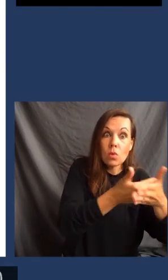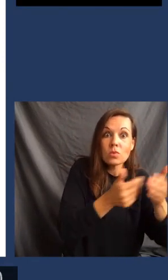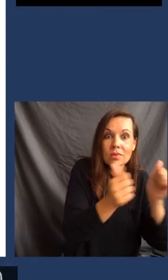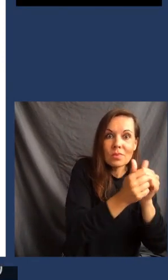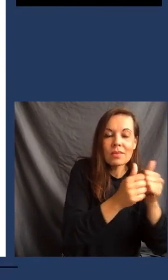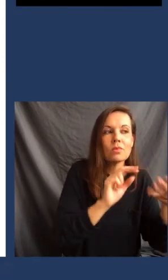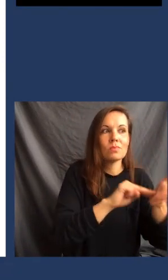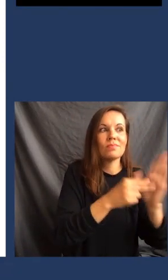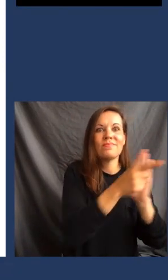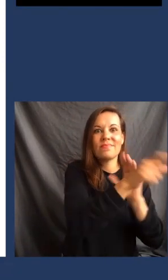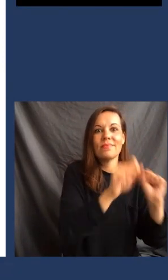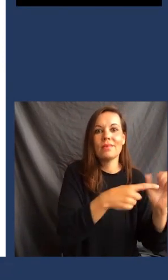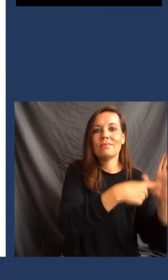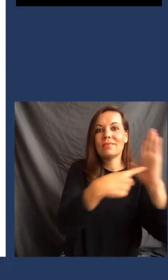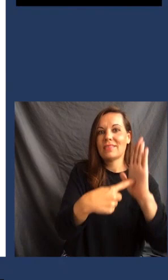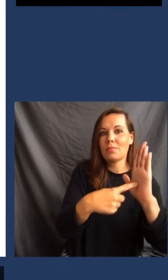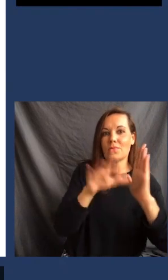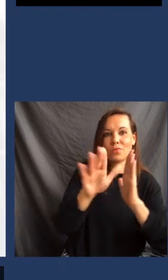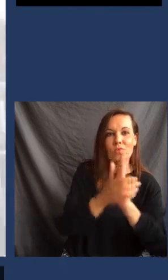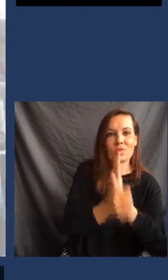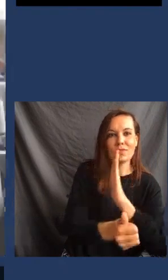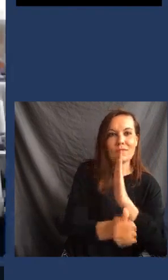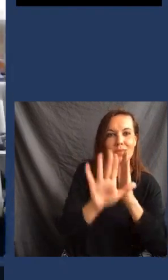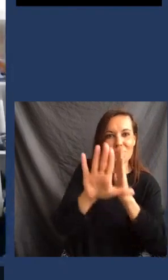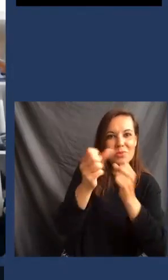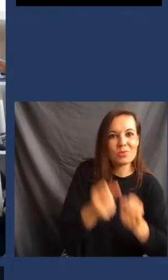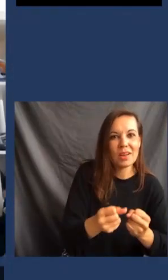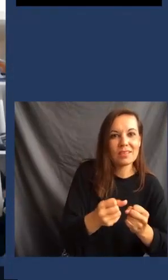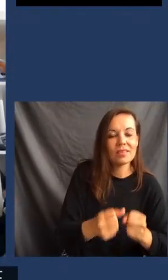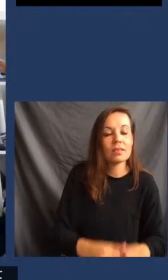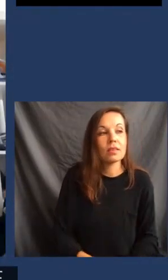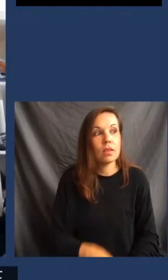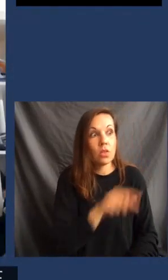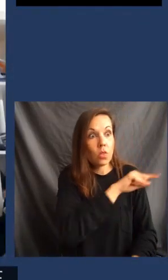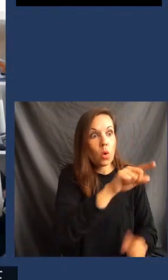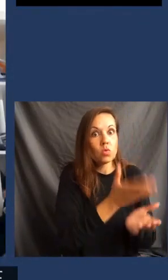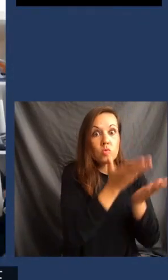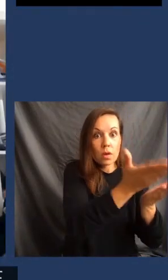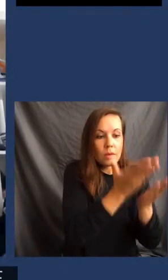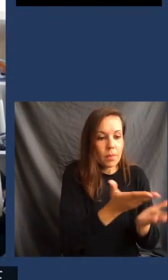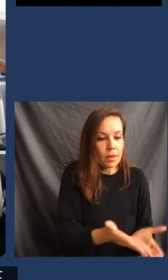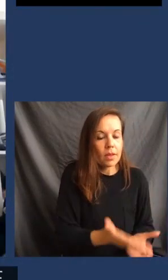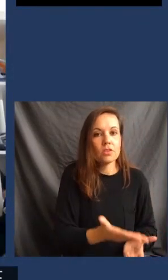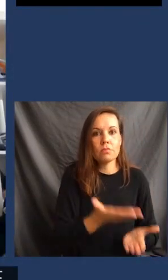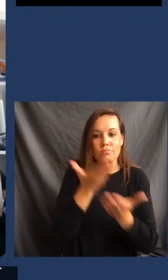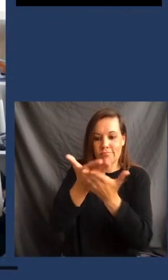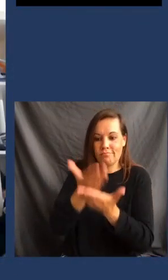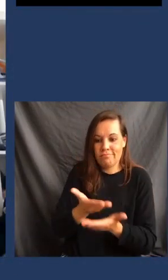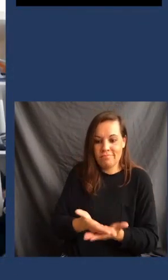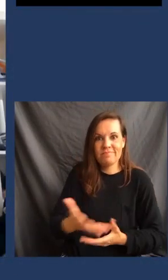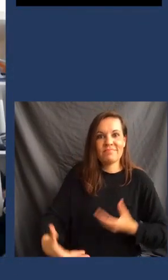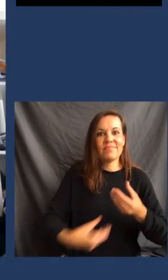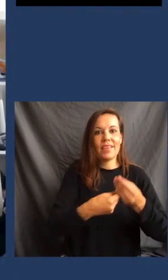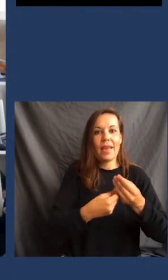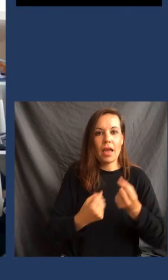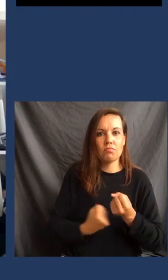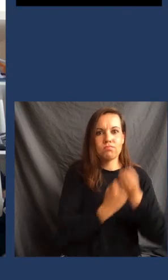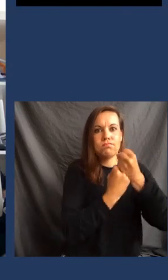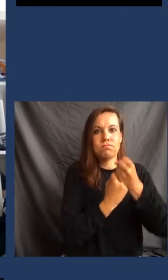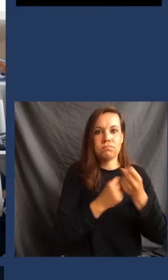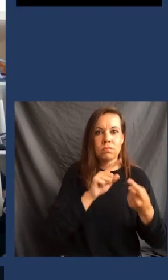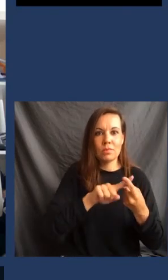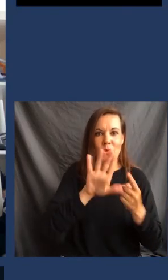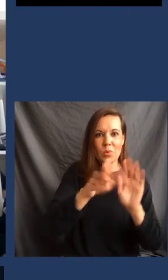specific examples of your strengths and skills. Again, this will add a lot more credibility to the things that you were highlighting onto your